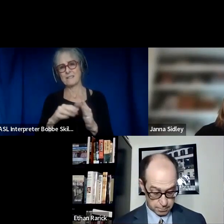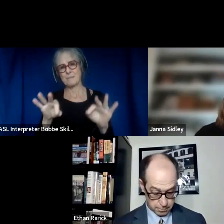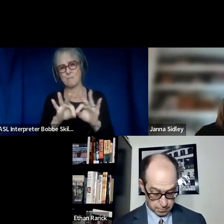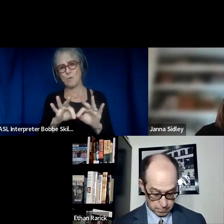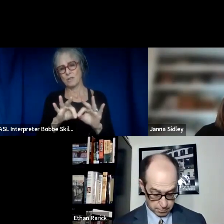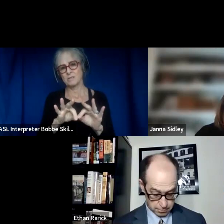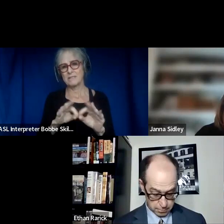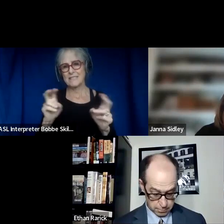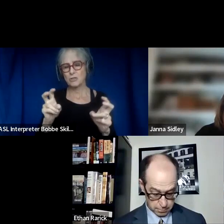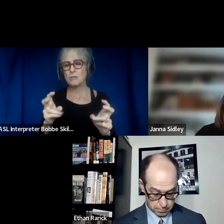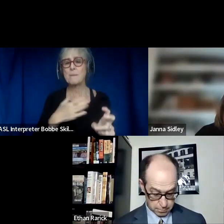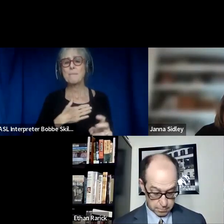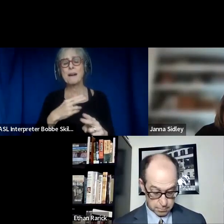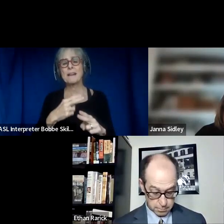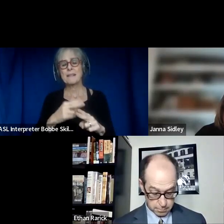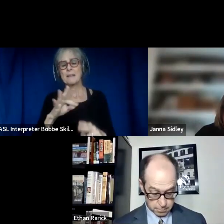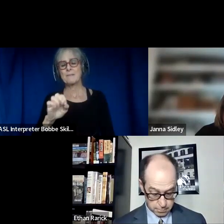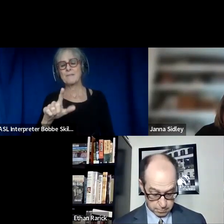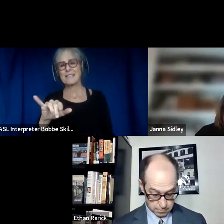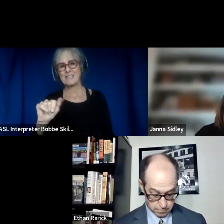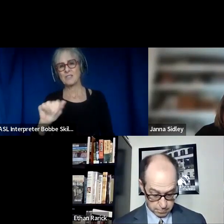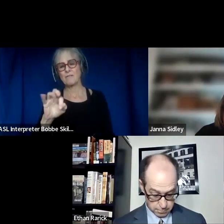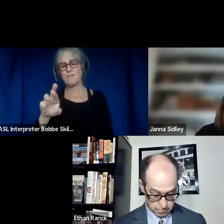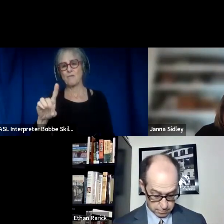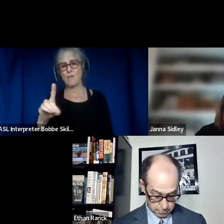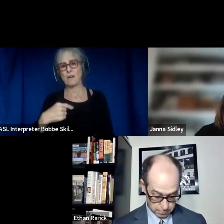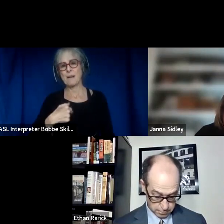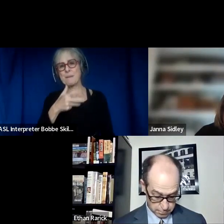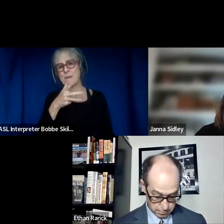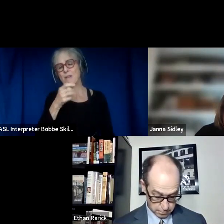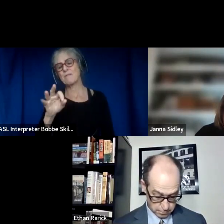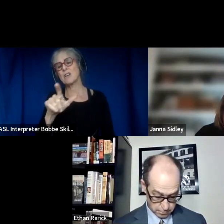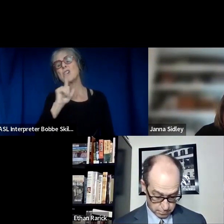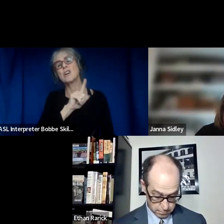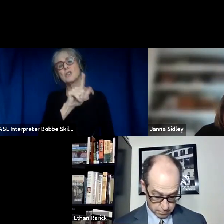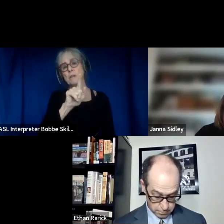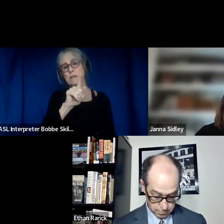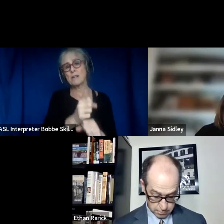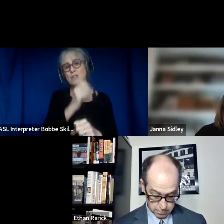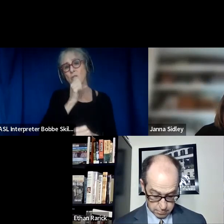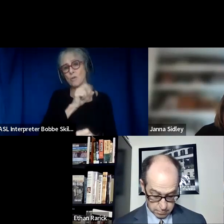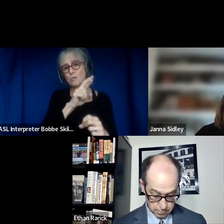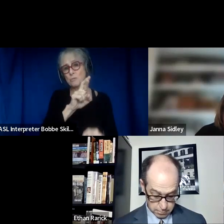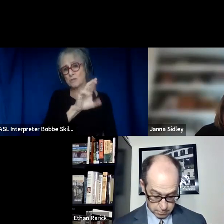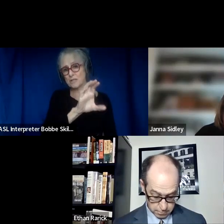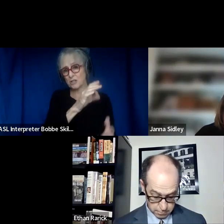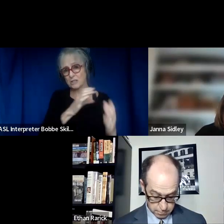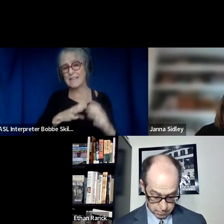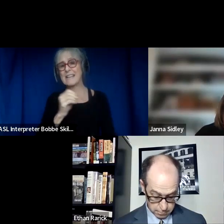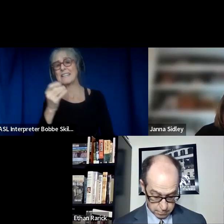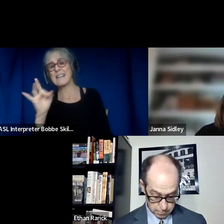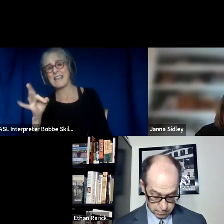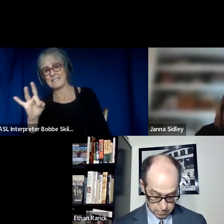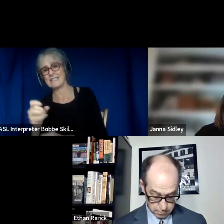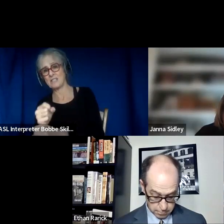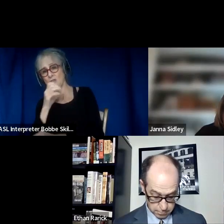Felicia Ford, and I'm the parent of a 21-year-old regional center client and an 8-year-old regional center client. And I cannot say that